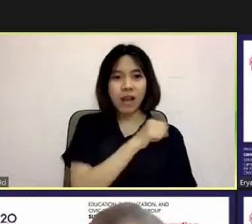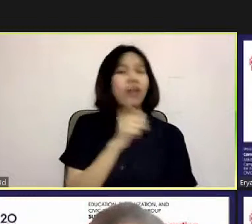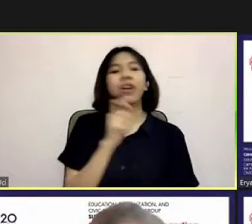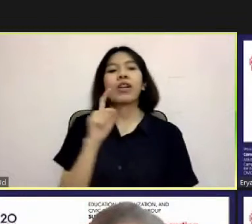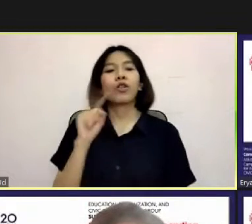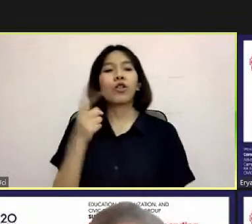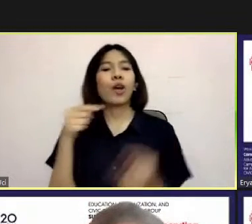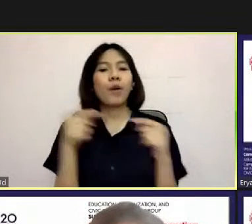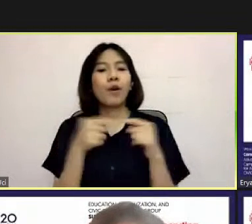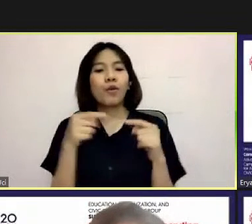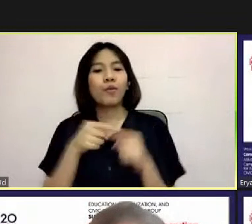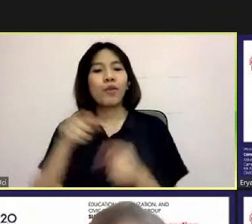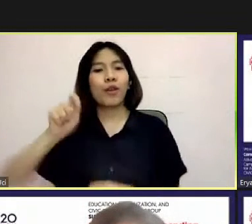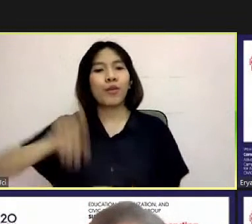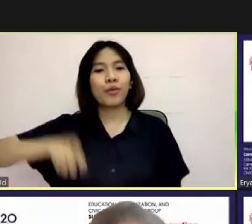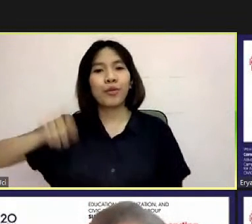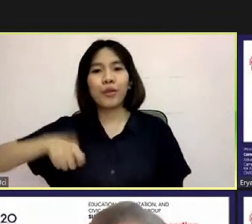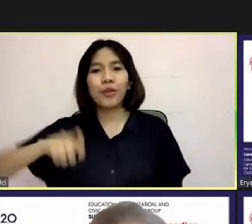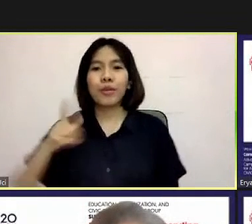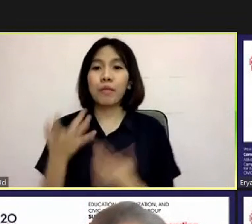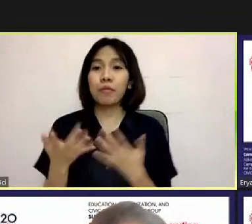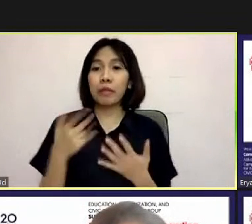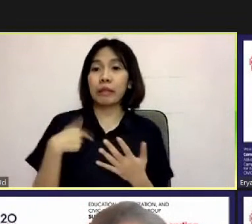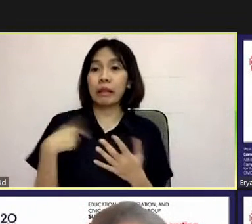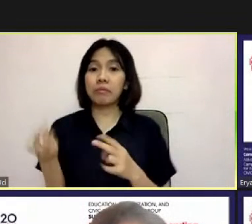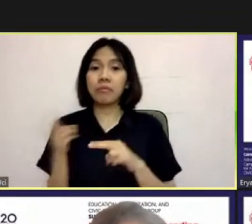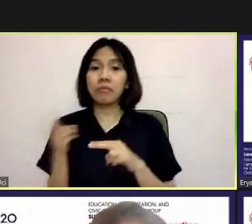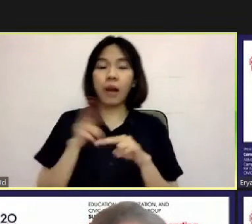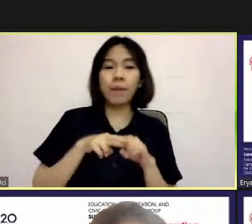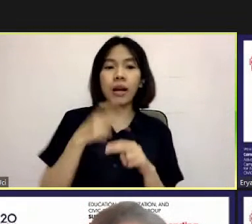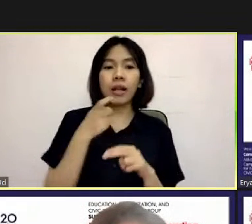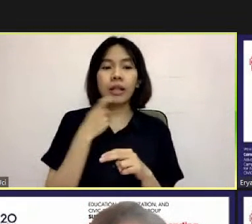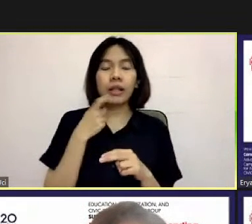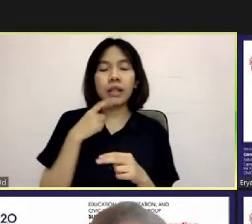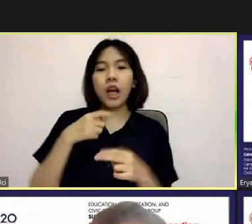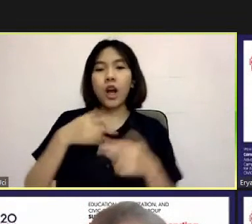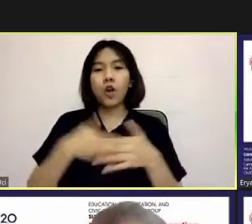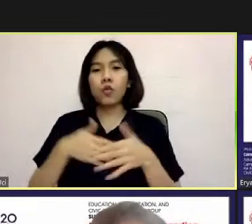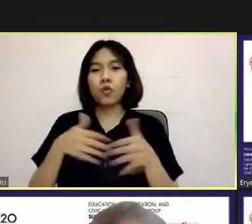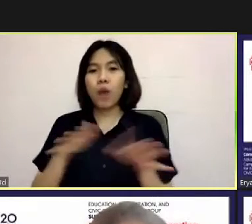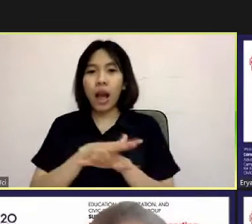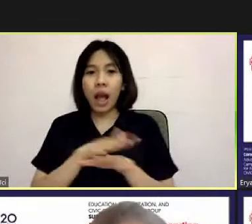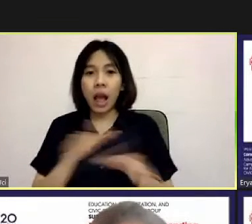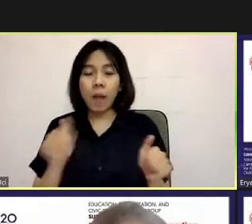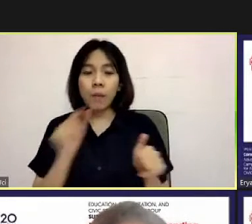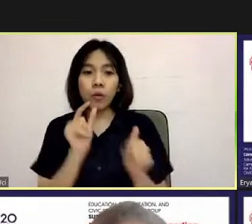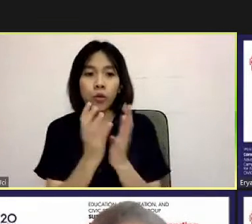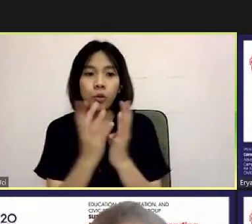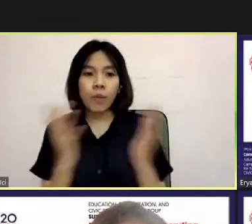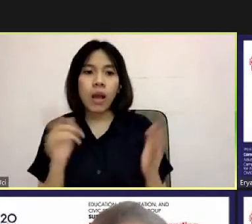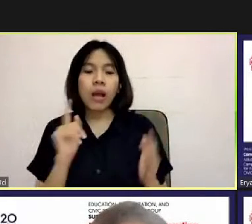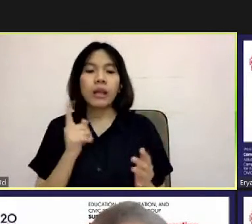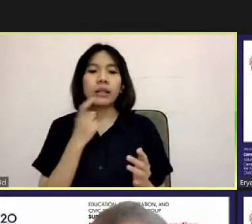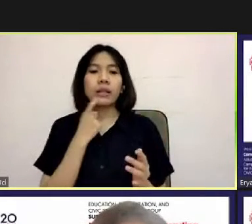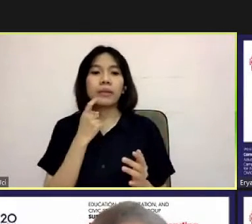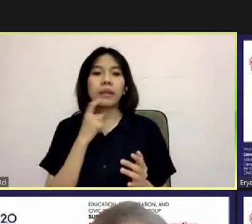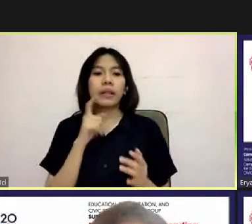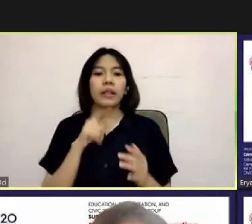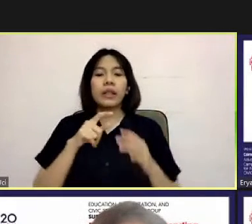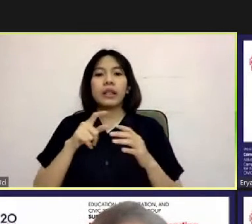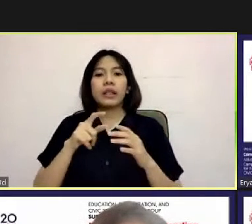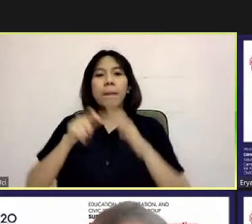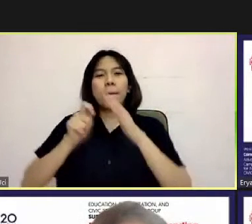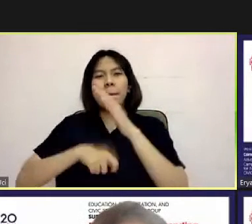more understanding, yeah, than us, and also especially for the law. But for us, is for the civic